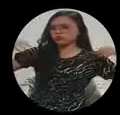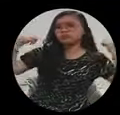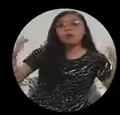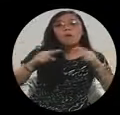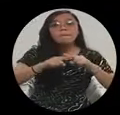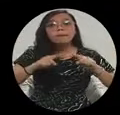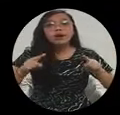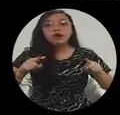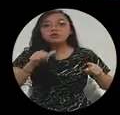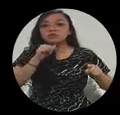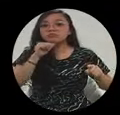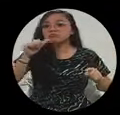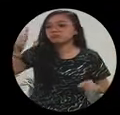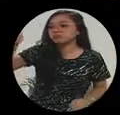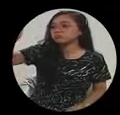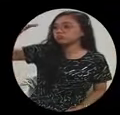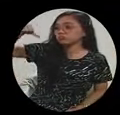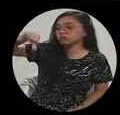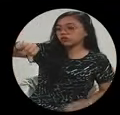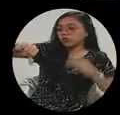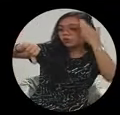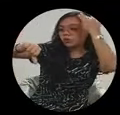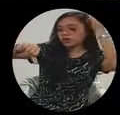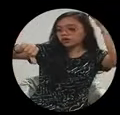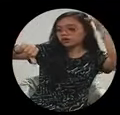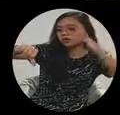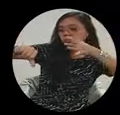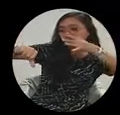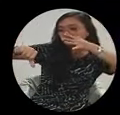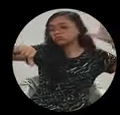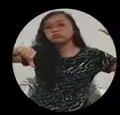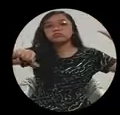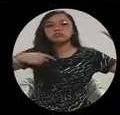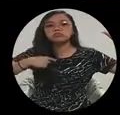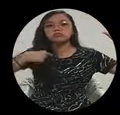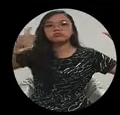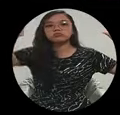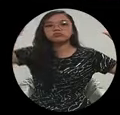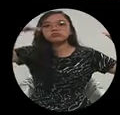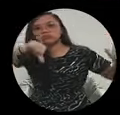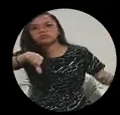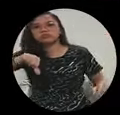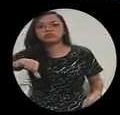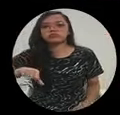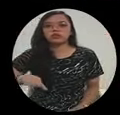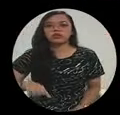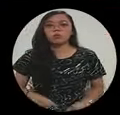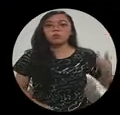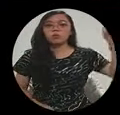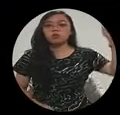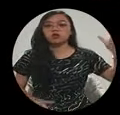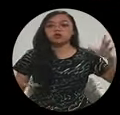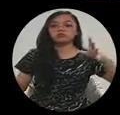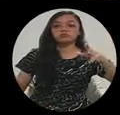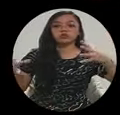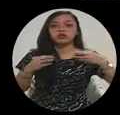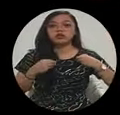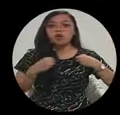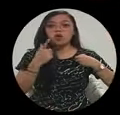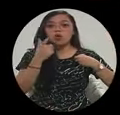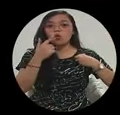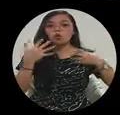You cannot do it without the Word of God. Right. Amen. Ang pulong sa Ginoo is